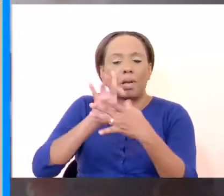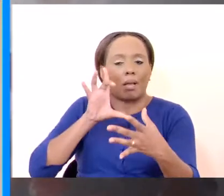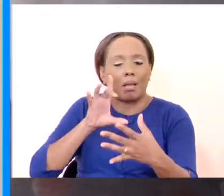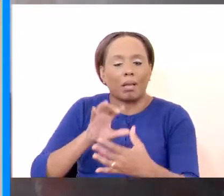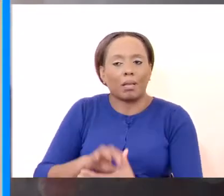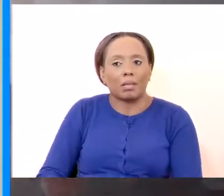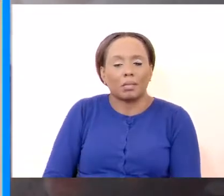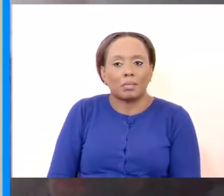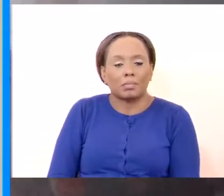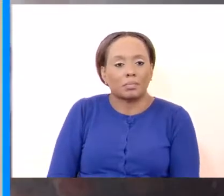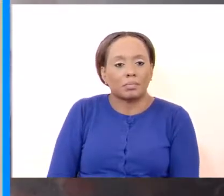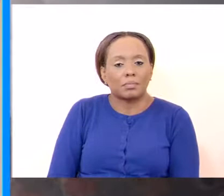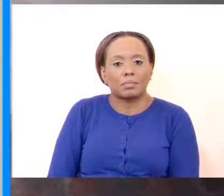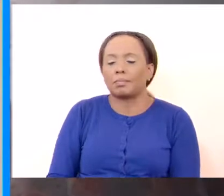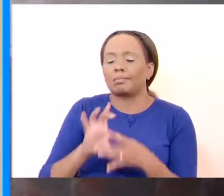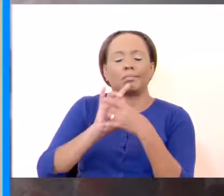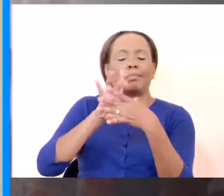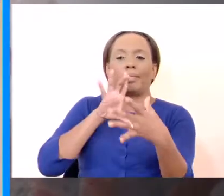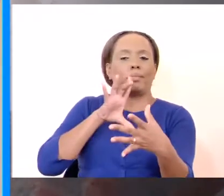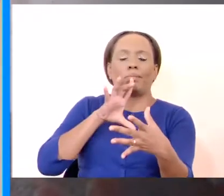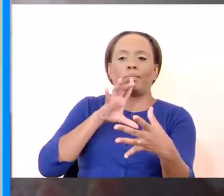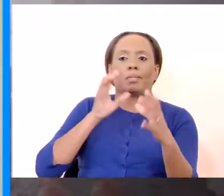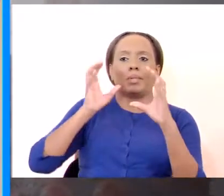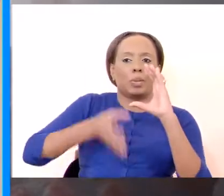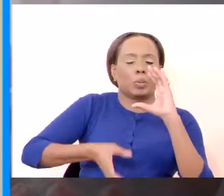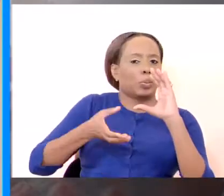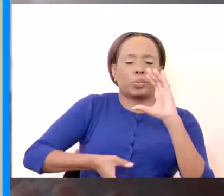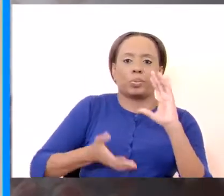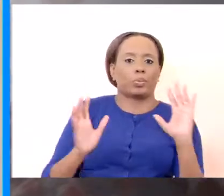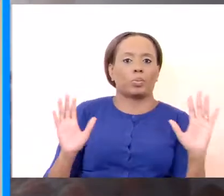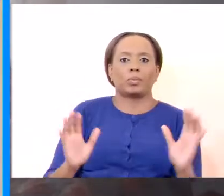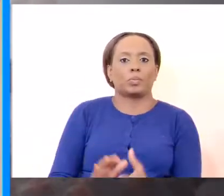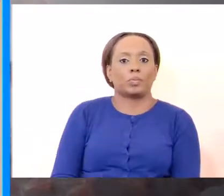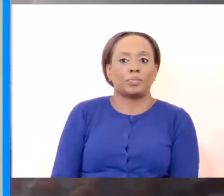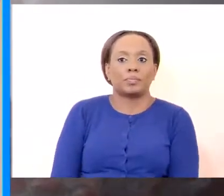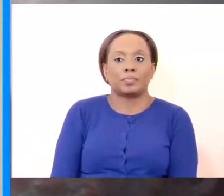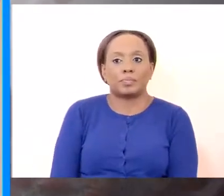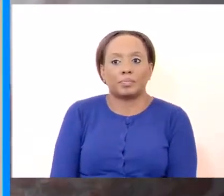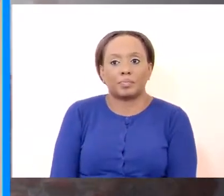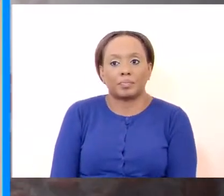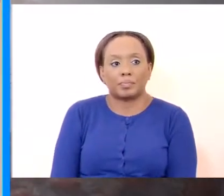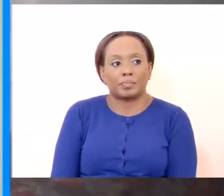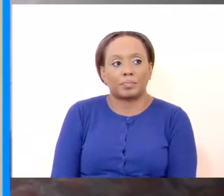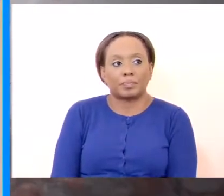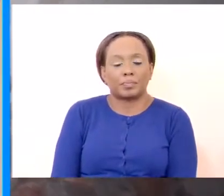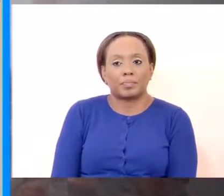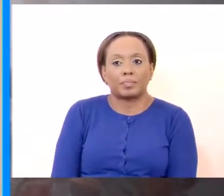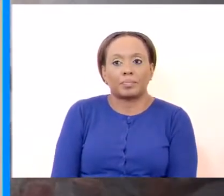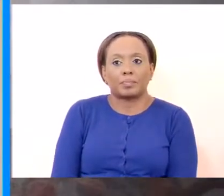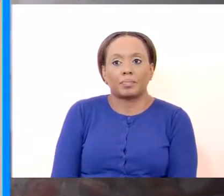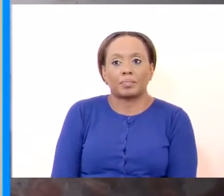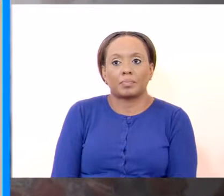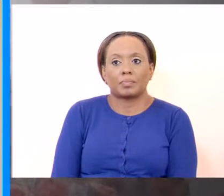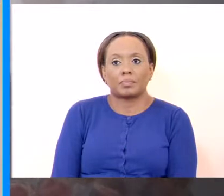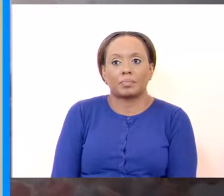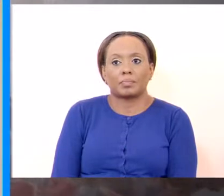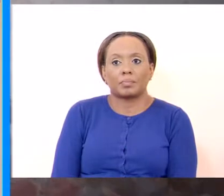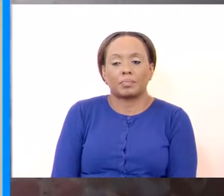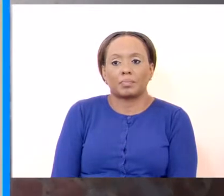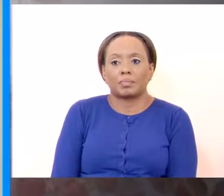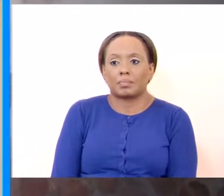The curious is done. Because I it will like daily